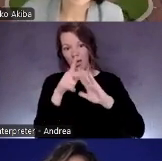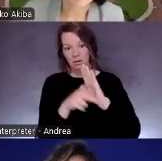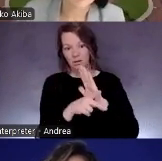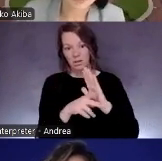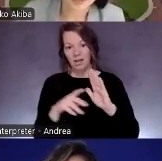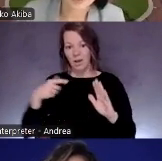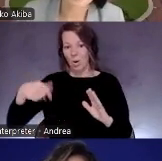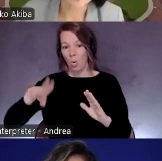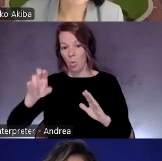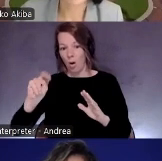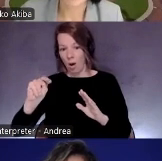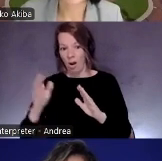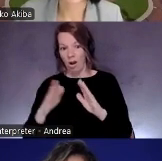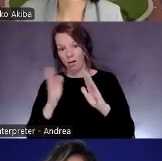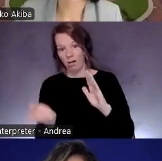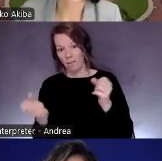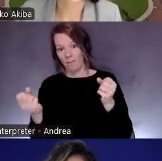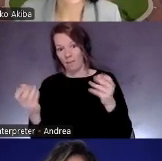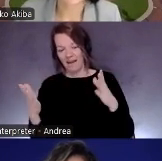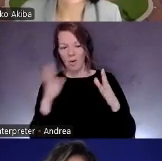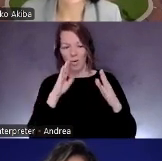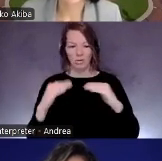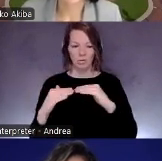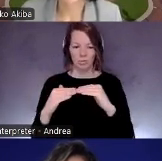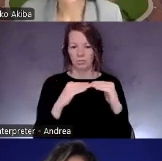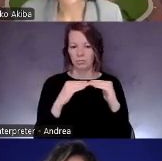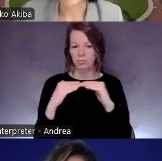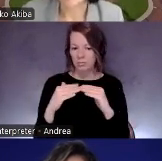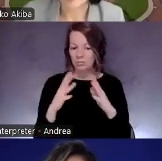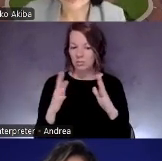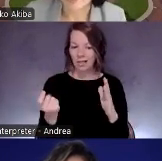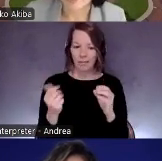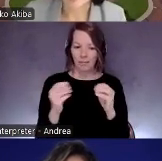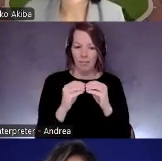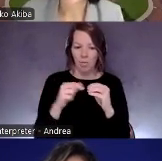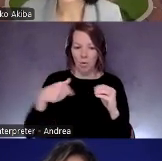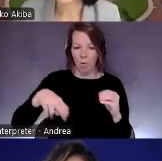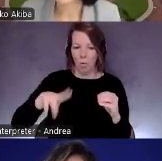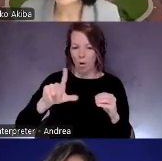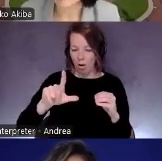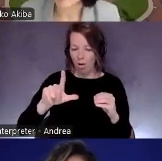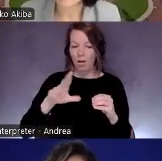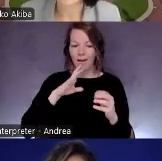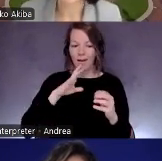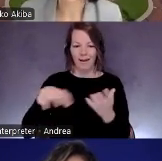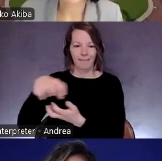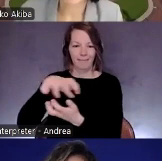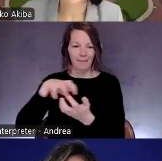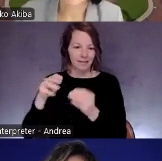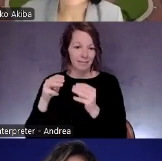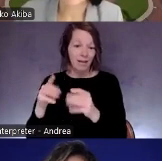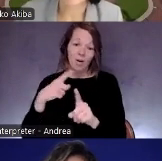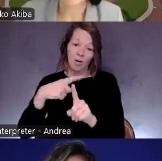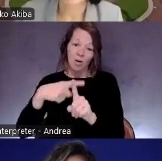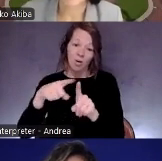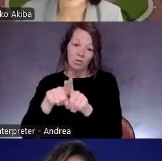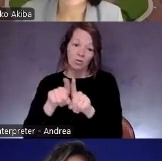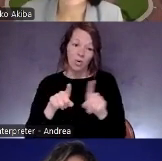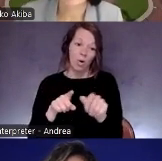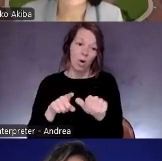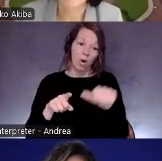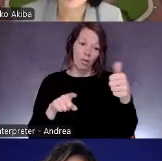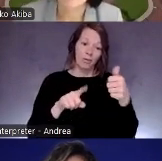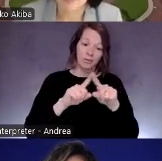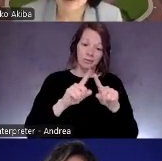are overrepresented. We would like to definitely encourage a little more qualitative studies and mixed method, and also other different